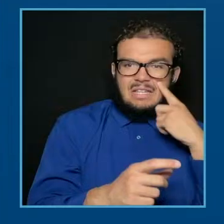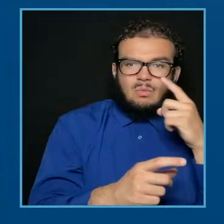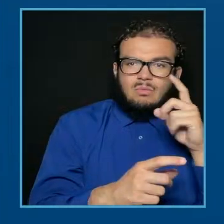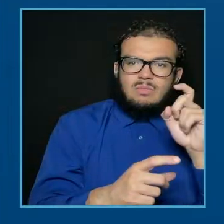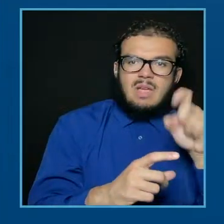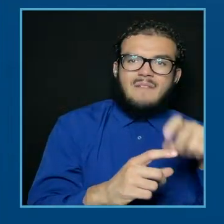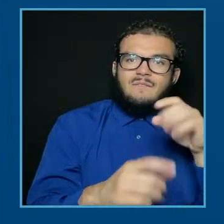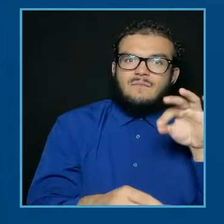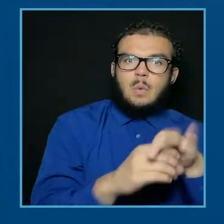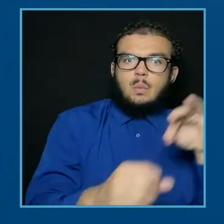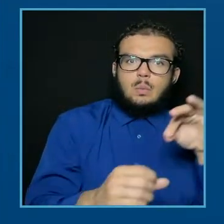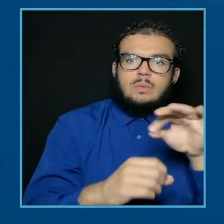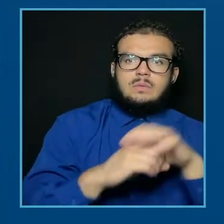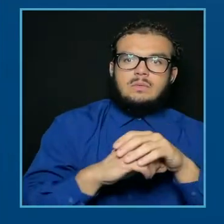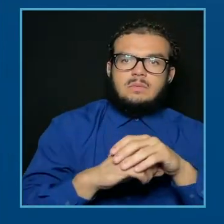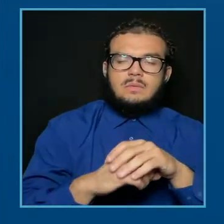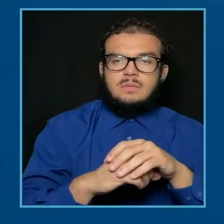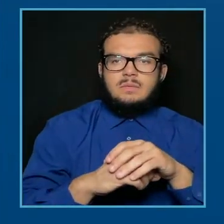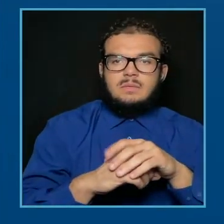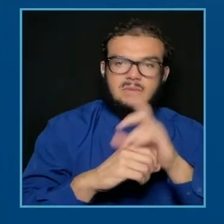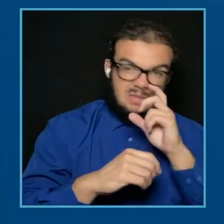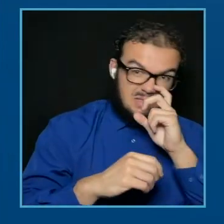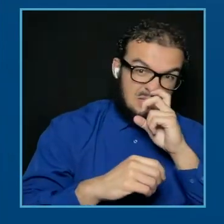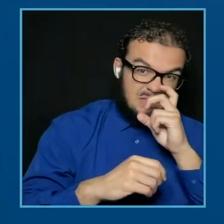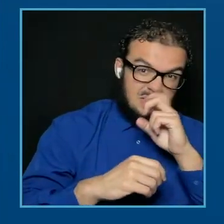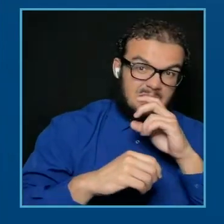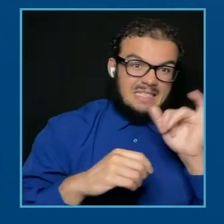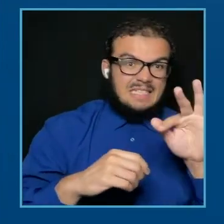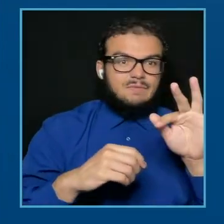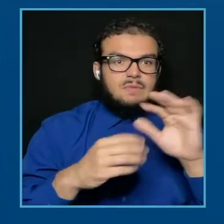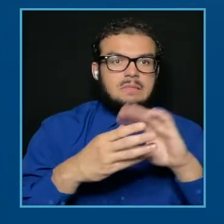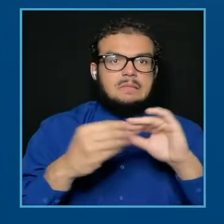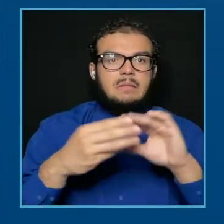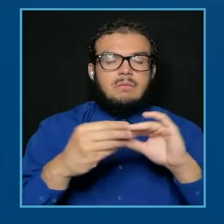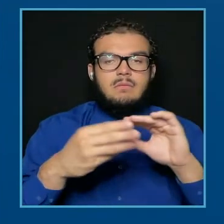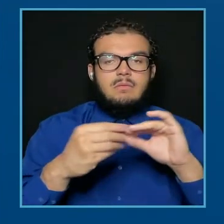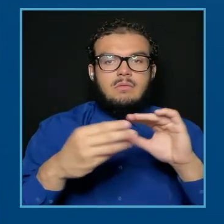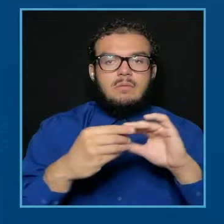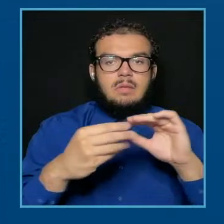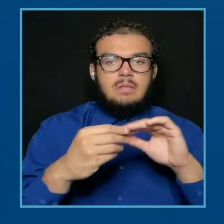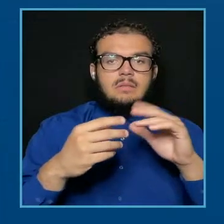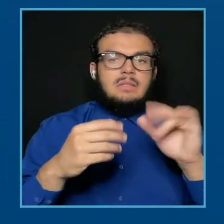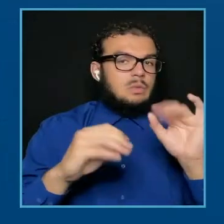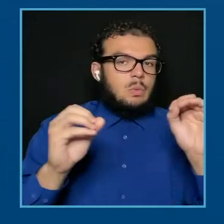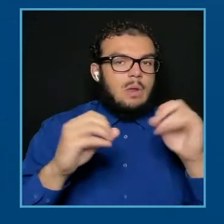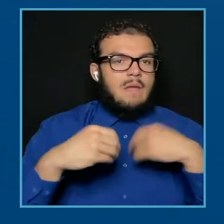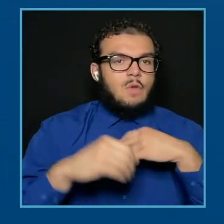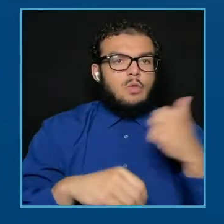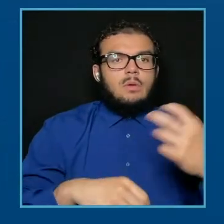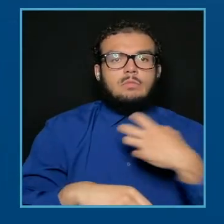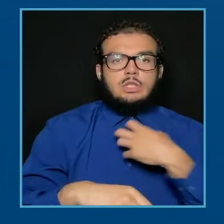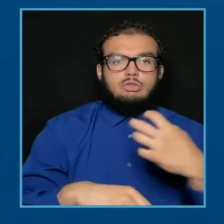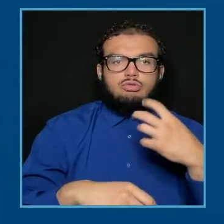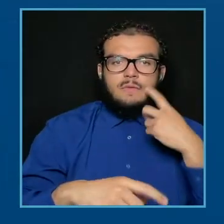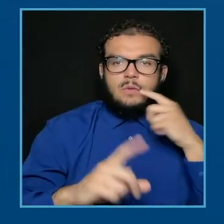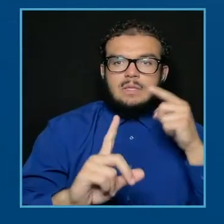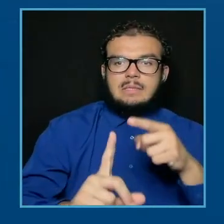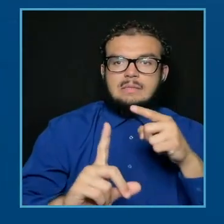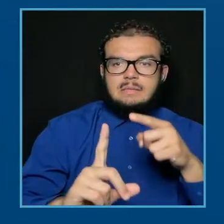on it. But I think if we just say, so long as nobody has an objection to this